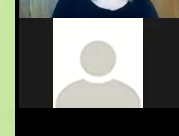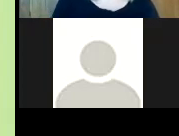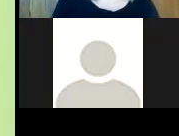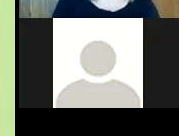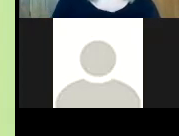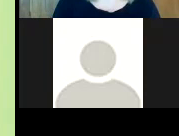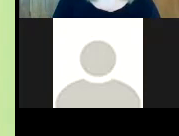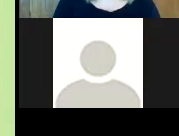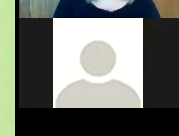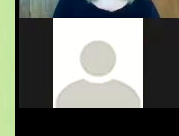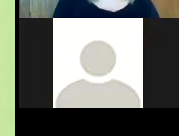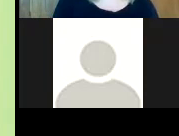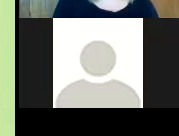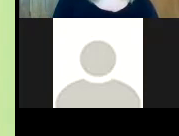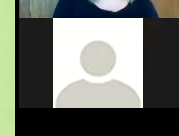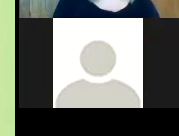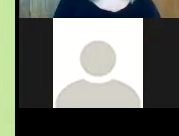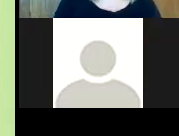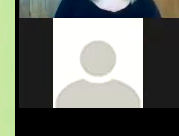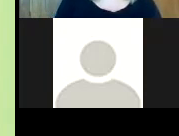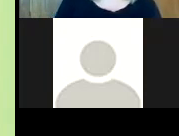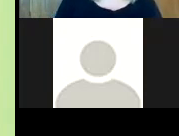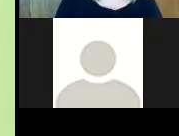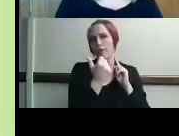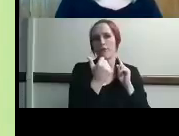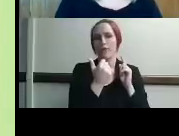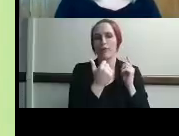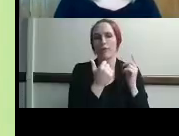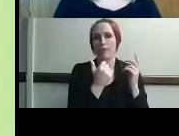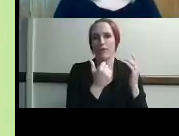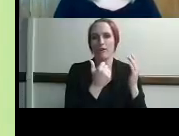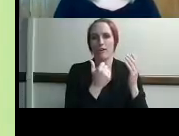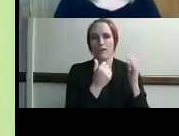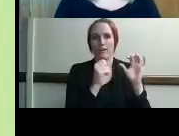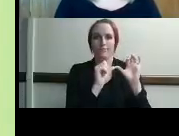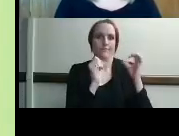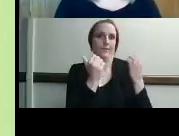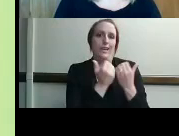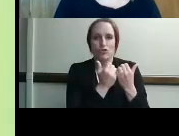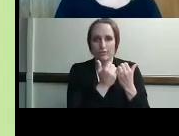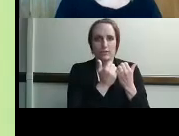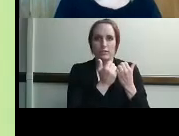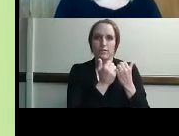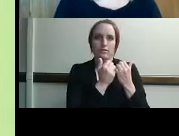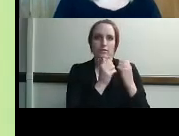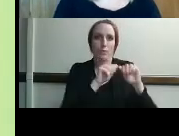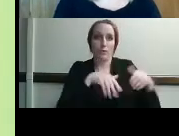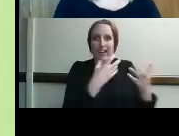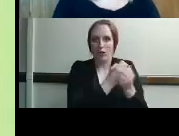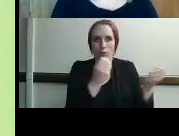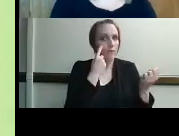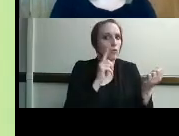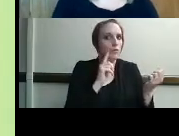i can connect is different than other um agencies that provide um equipment